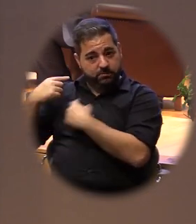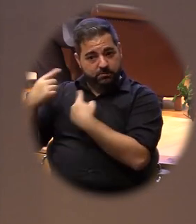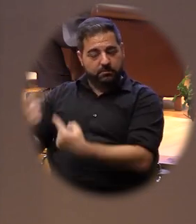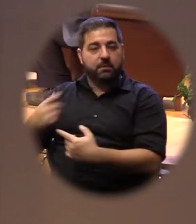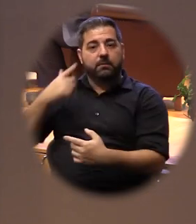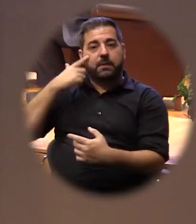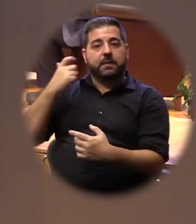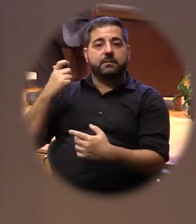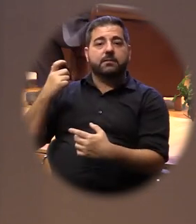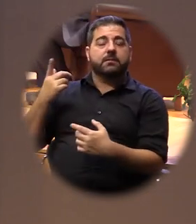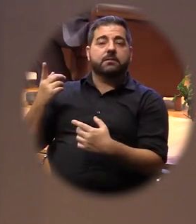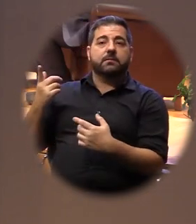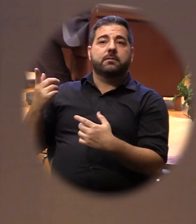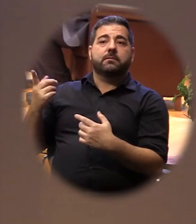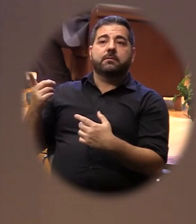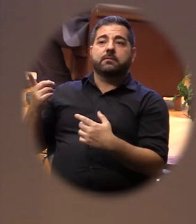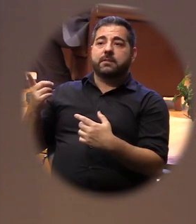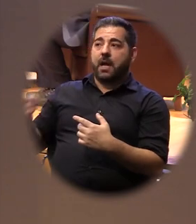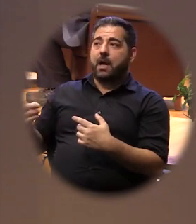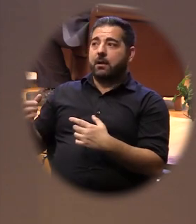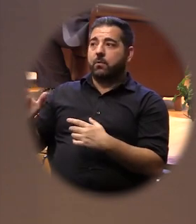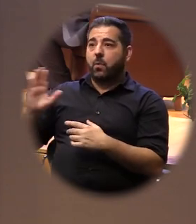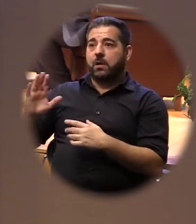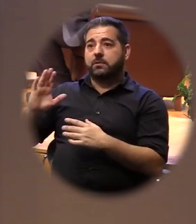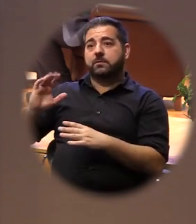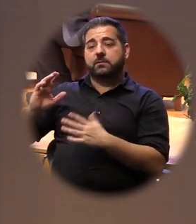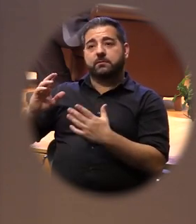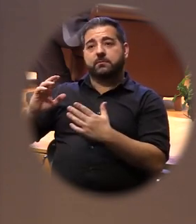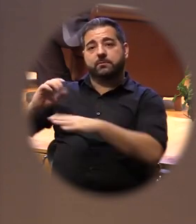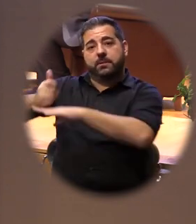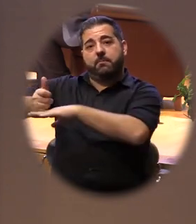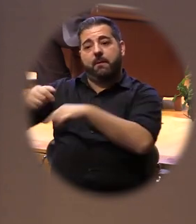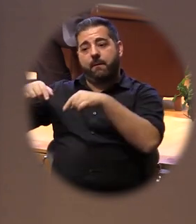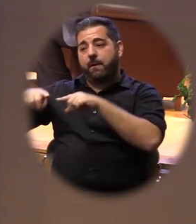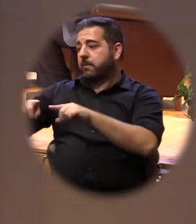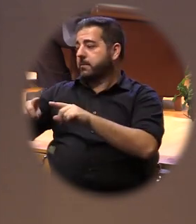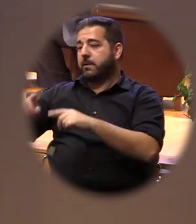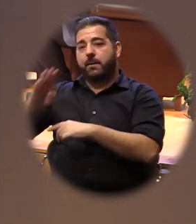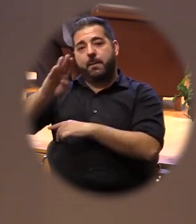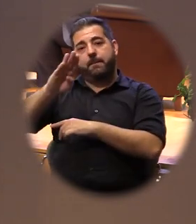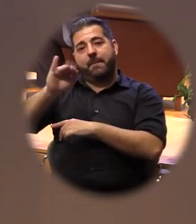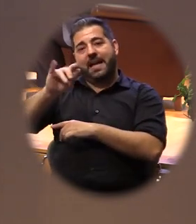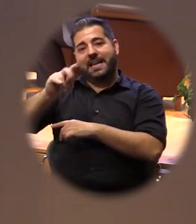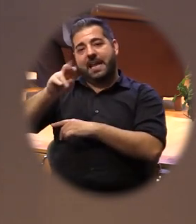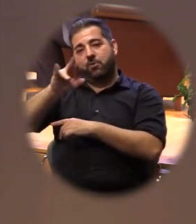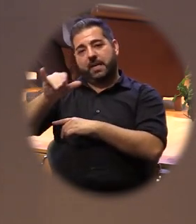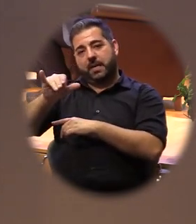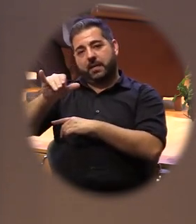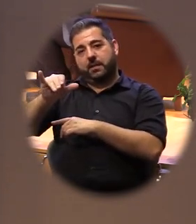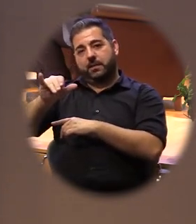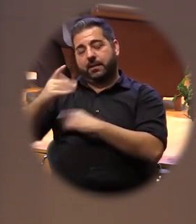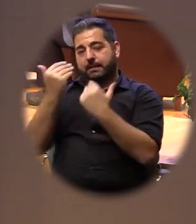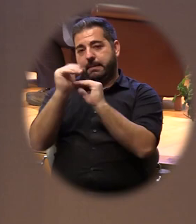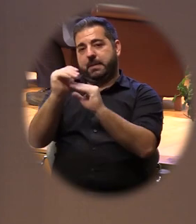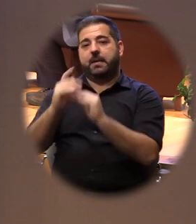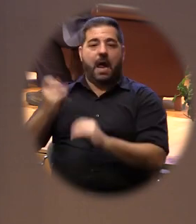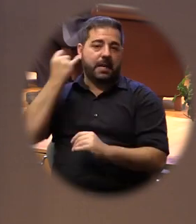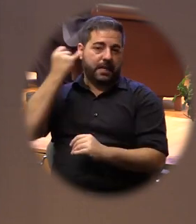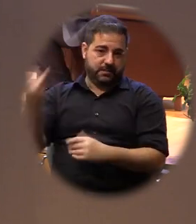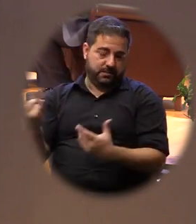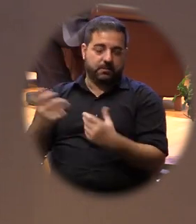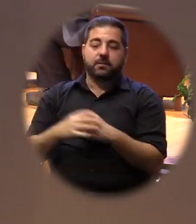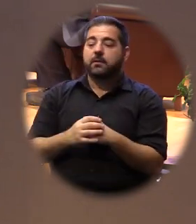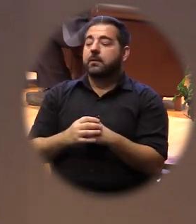because it was constructed still as a binary set of ideas.